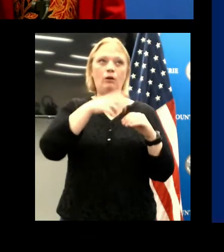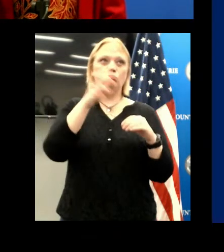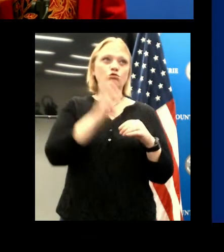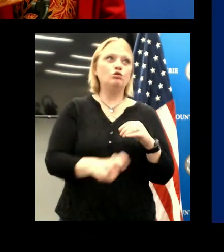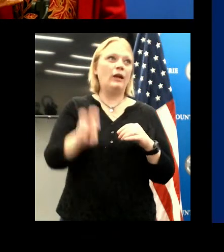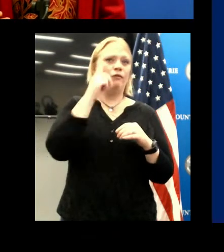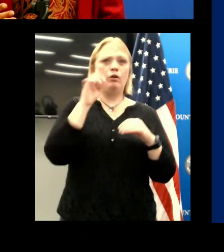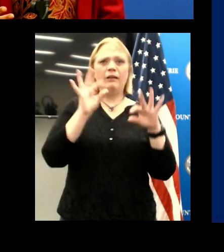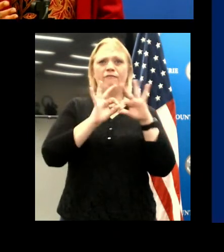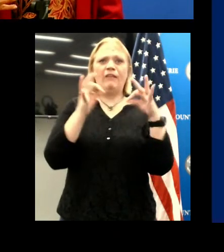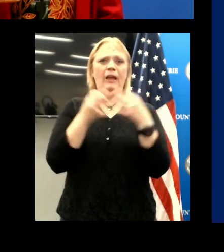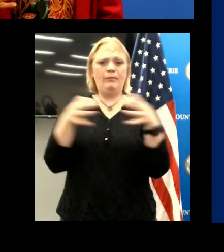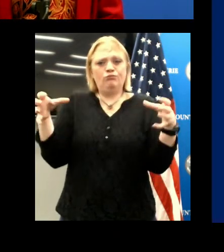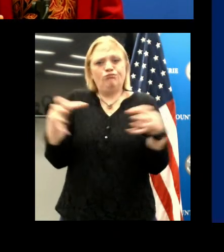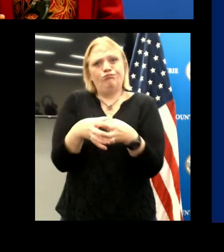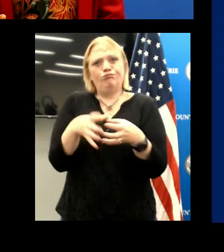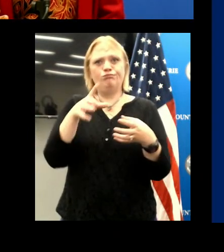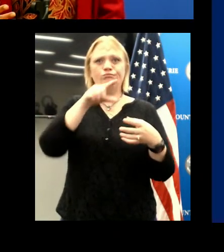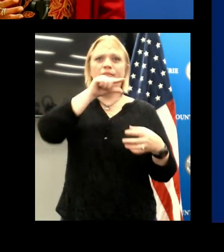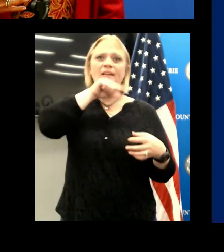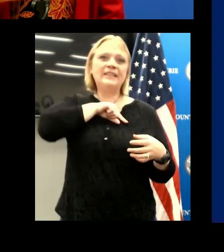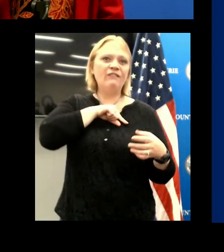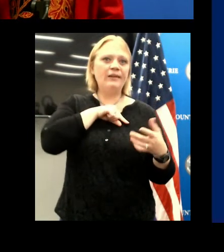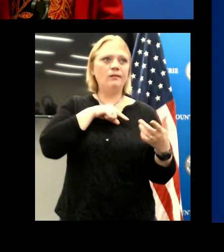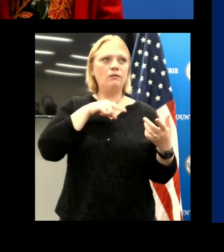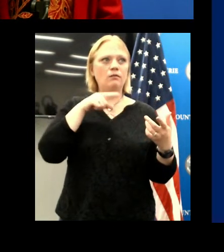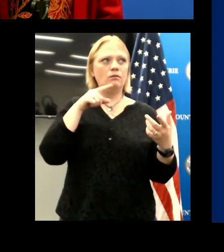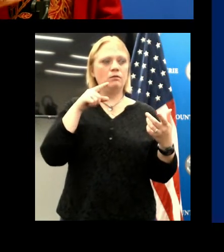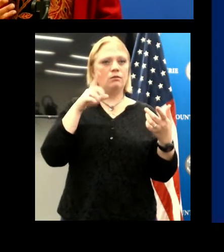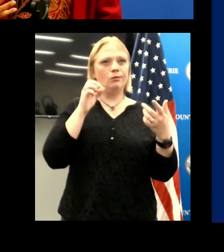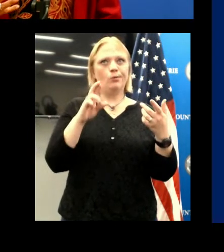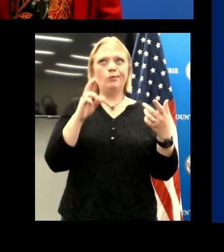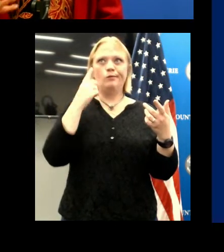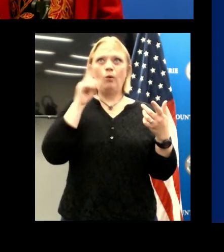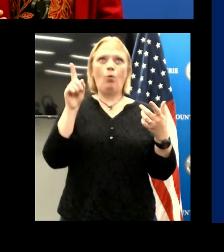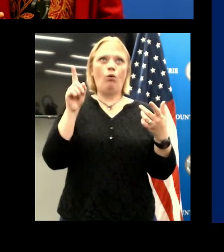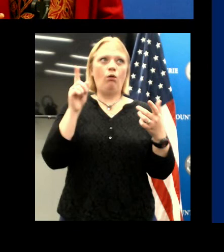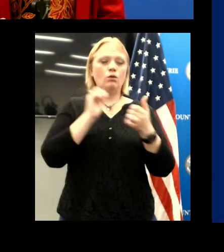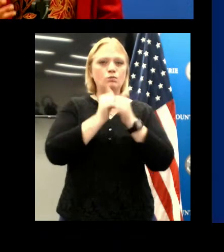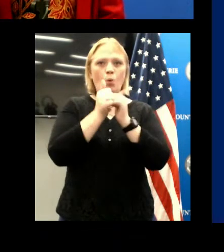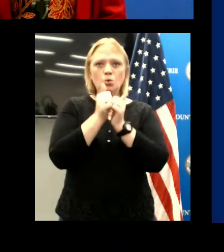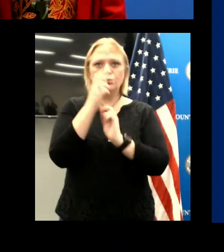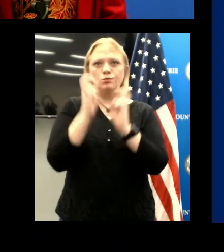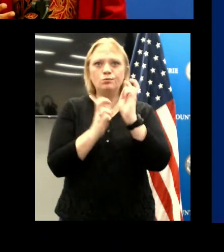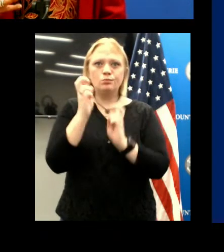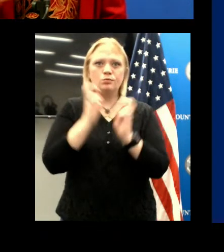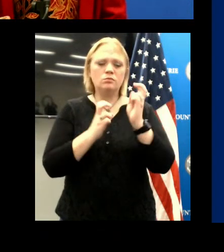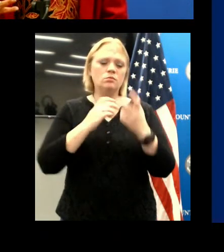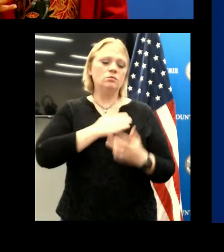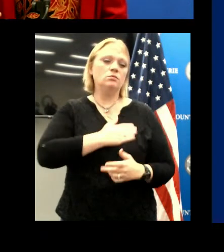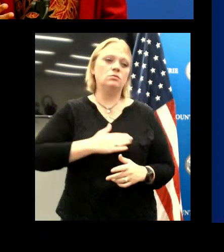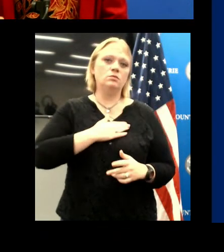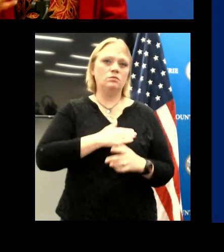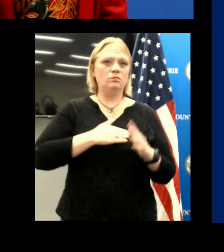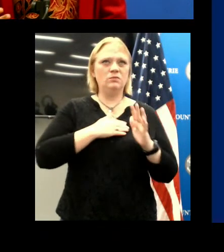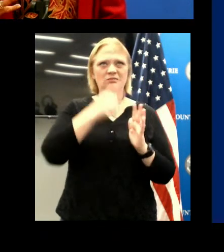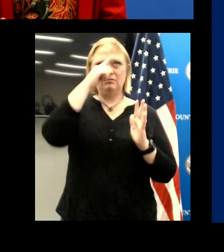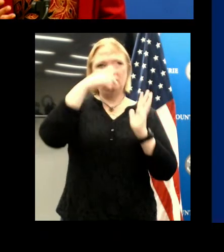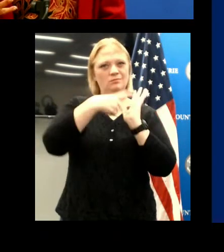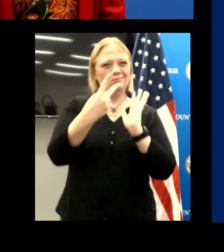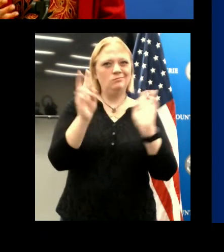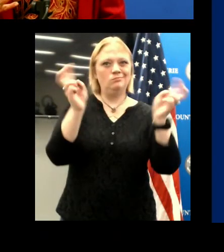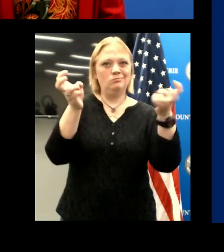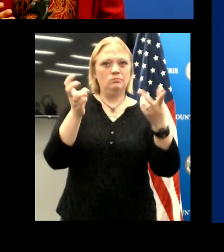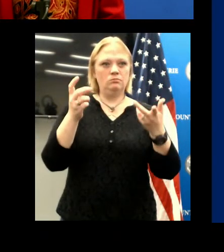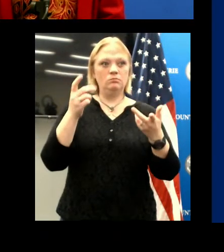even a family get-together for Thanksgiving or for a sports tournament, please think twice. We are